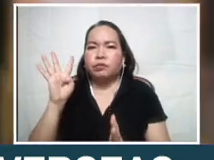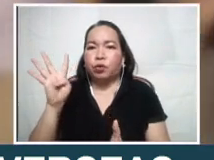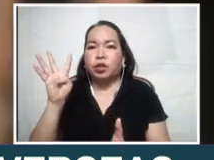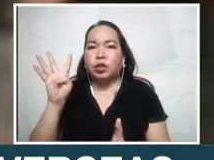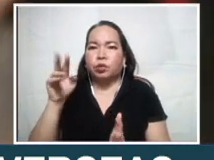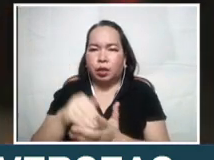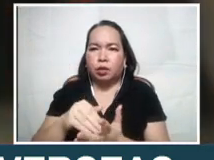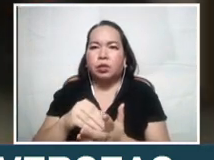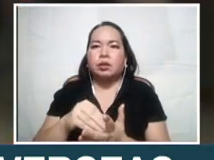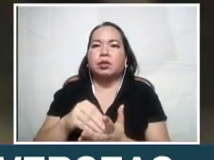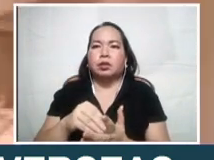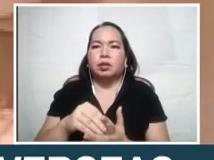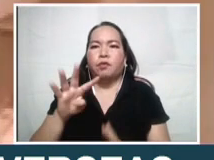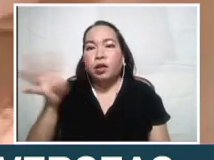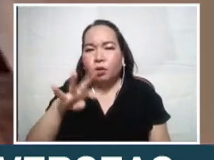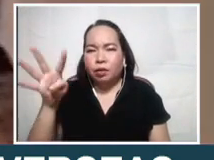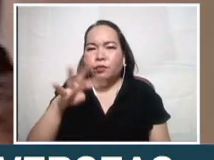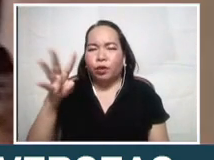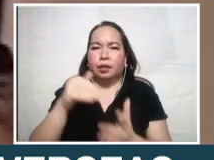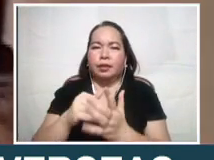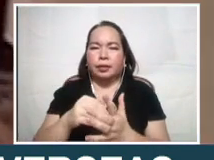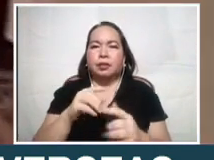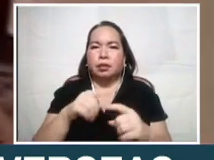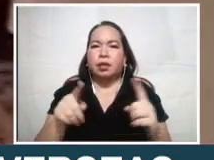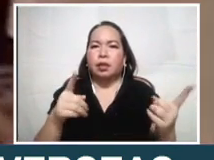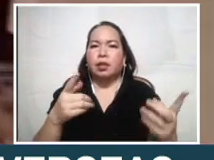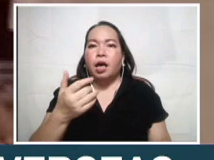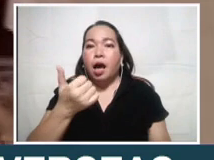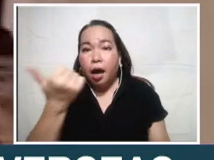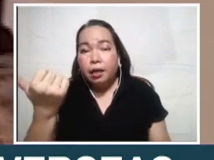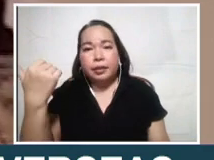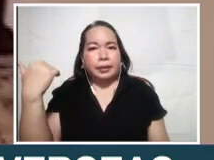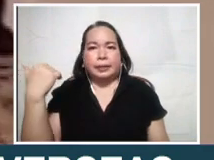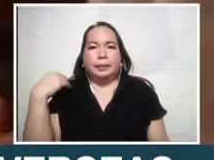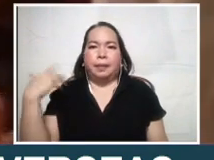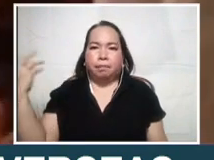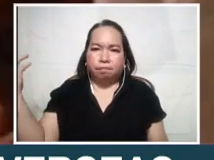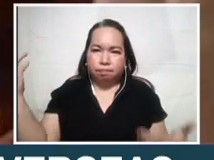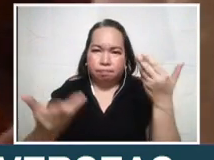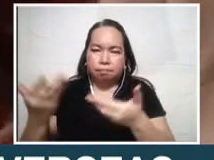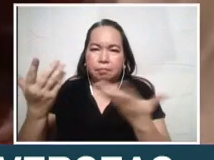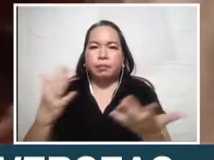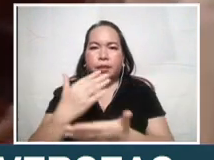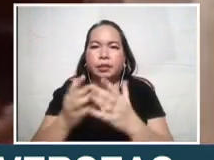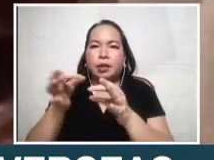parts of the world. Mm-hmm. But only 44,000 are scheduled to arrive by May and